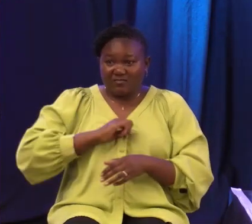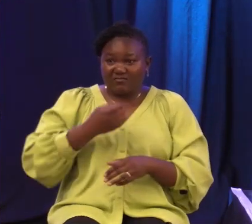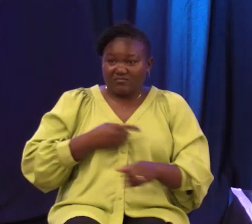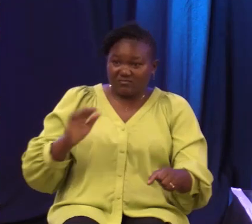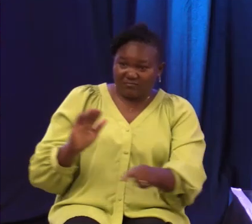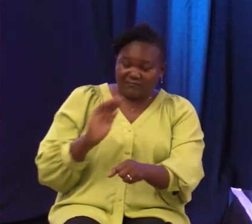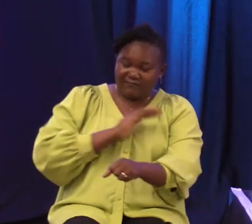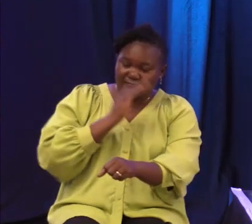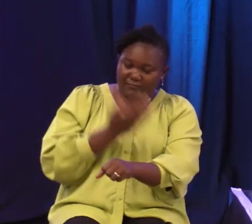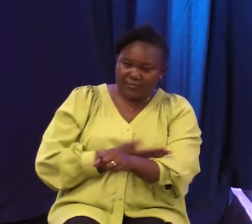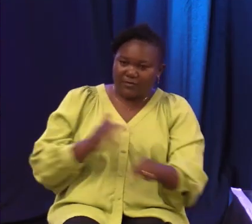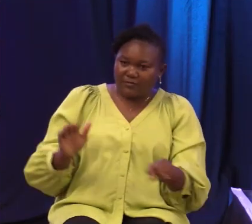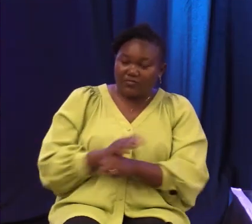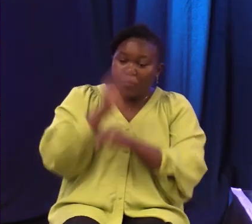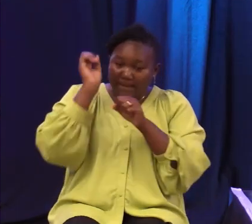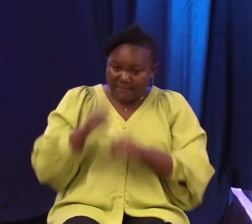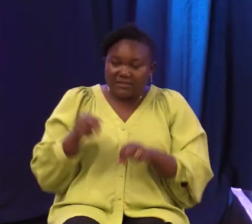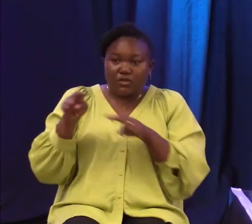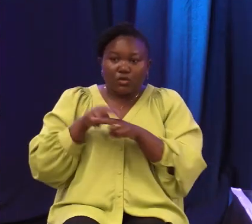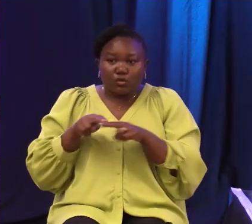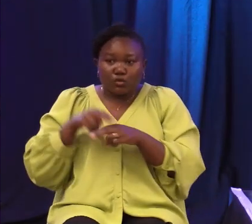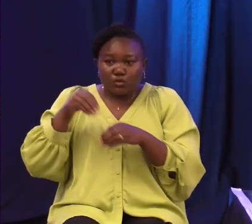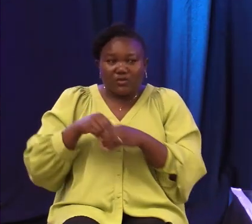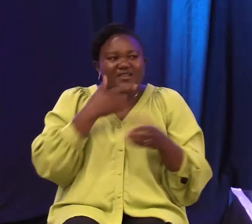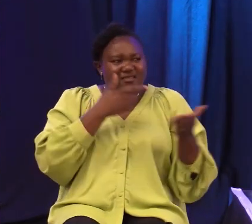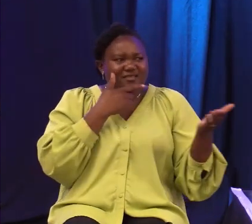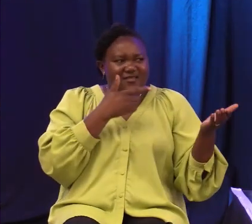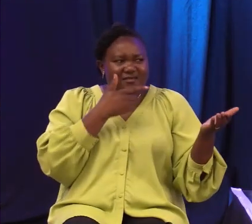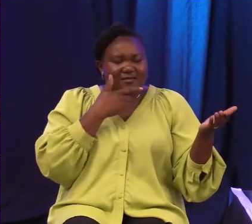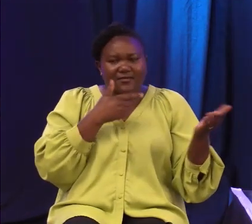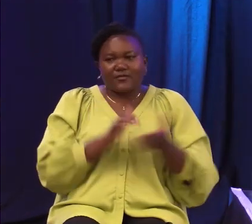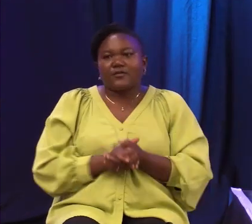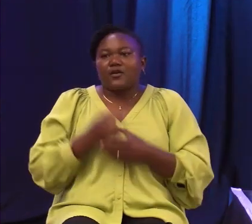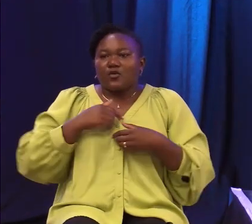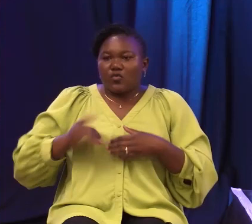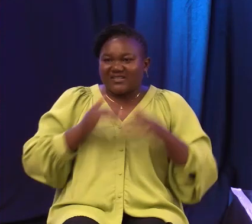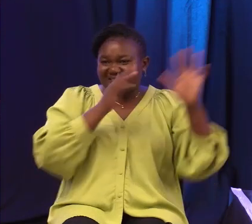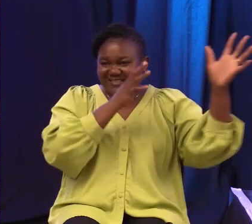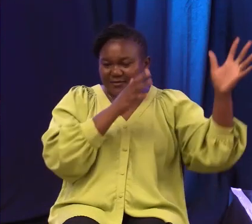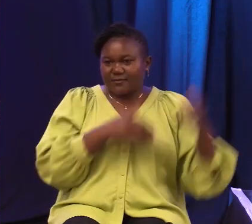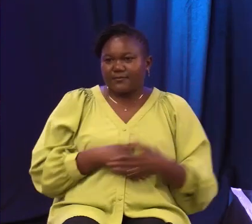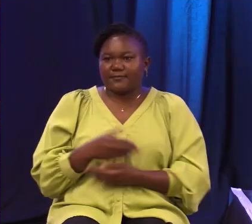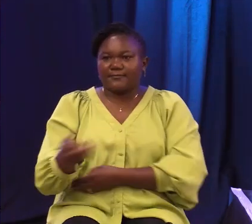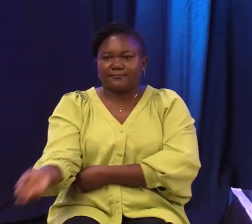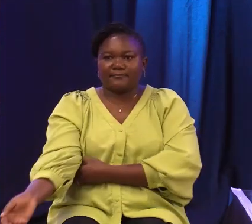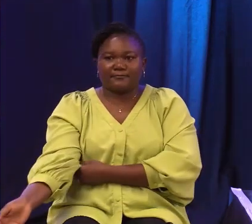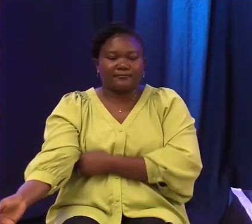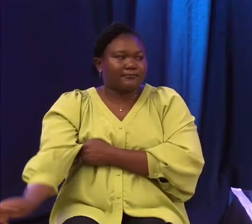superpowers, and we should use them like they are our superpowers. Thank you, Ms. Aurelia Davids. I would like us to give her another hand of applause.